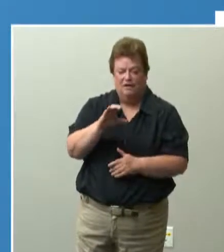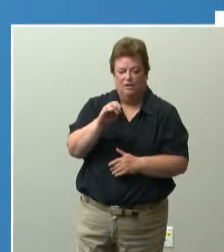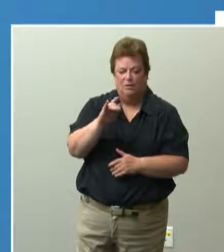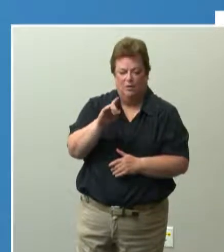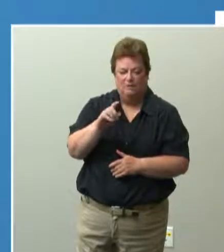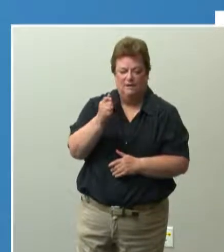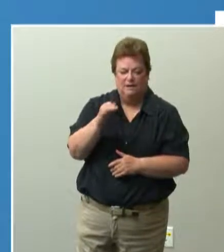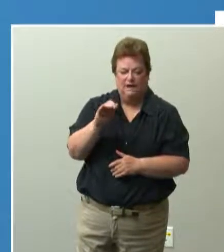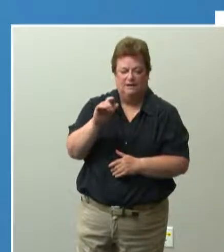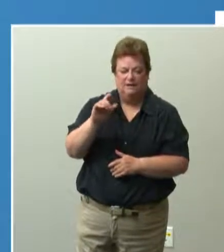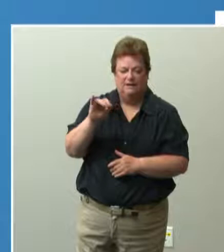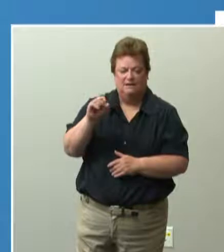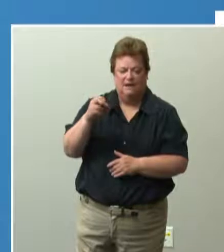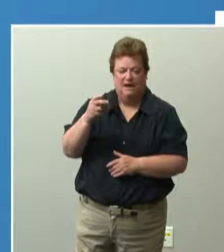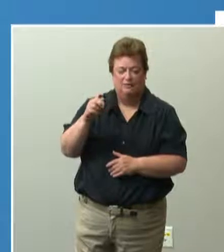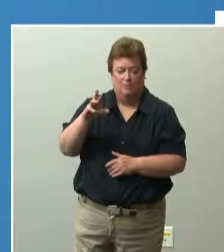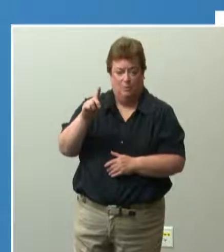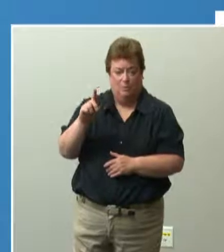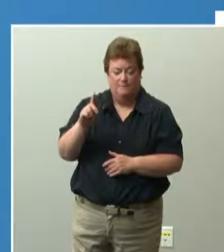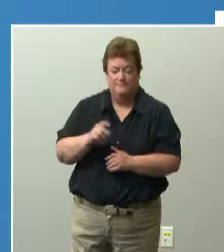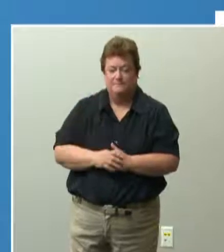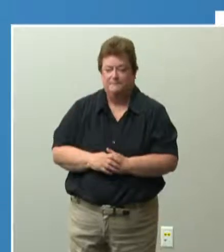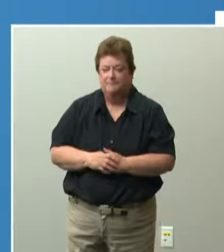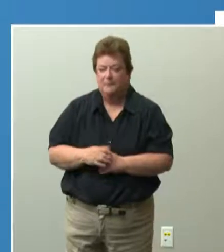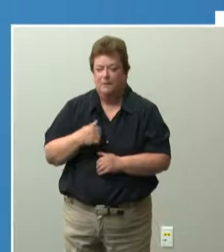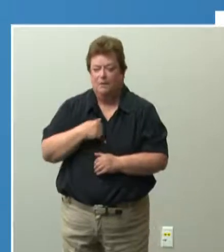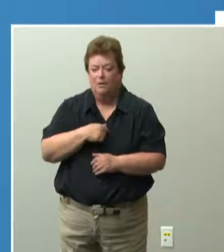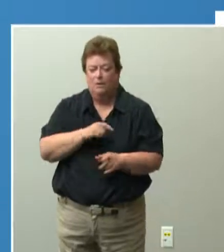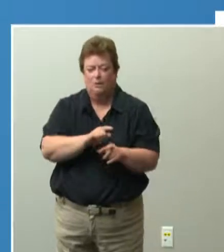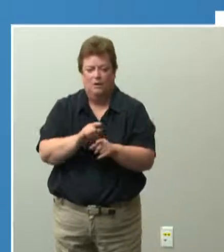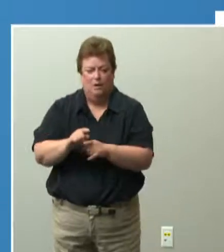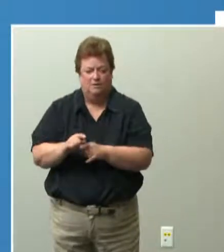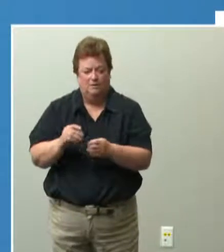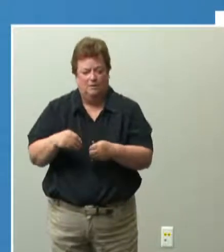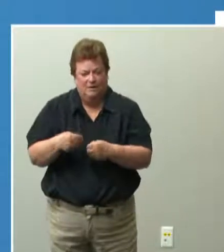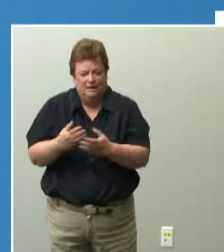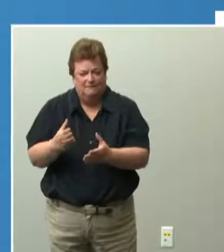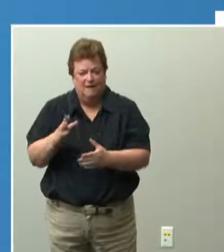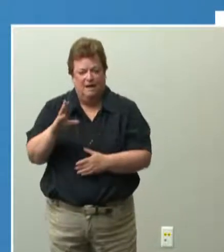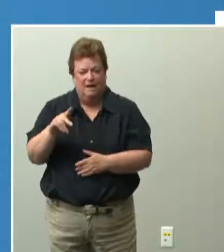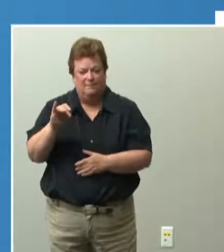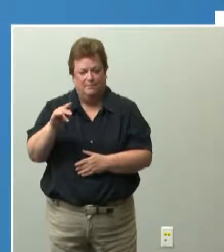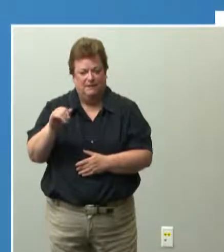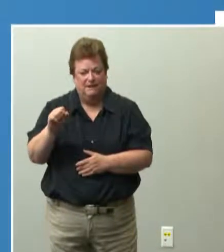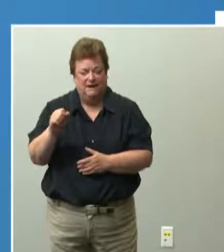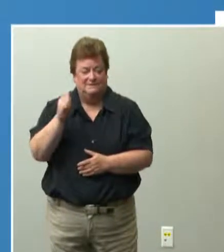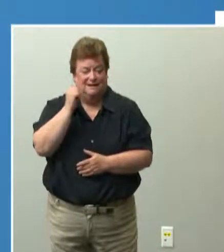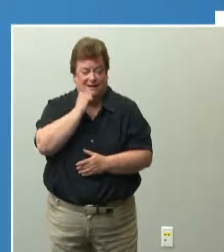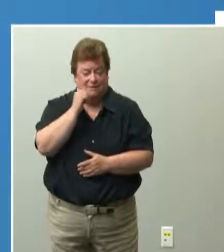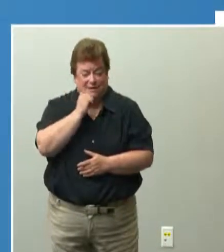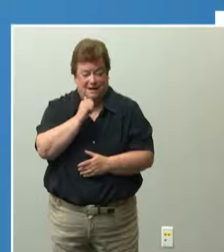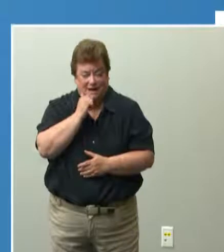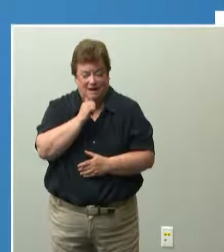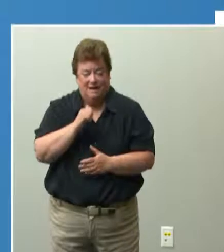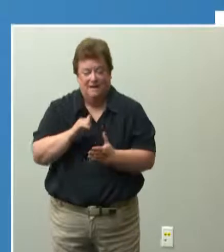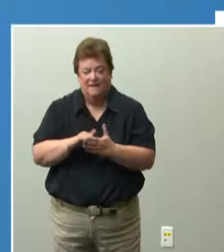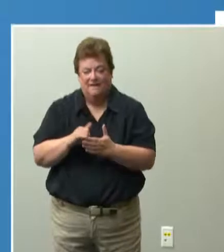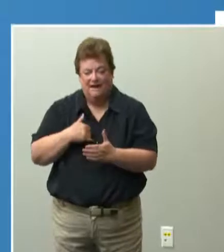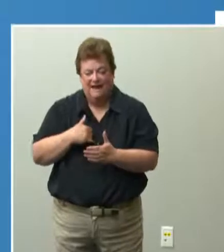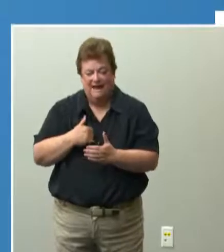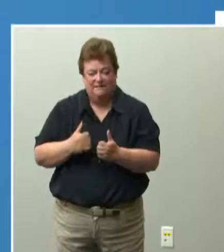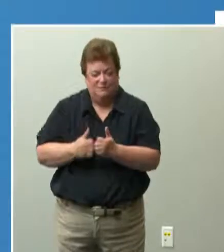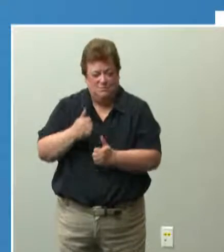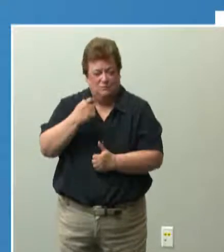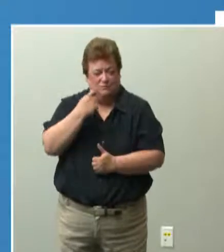dashboard. We also issue COVID-19 updates every weekday that include the latest data